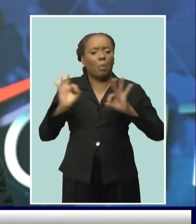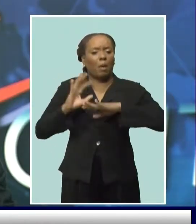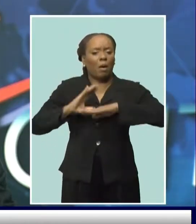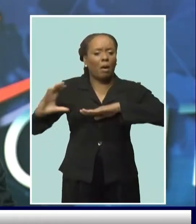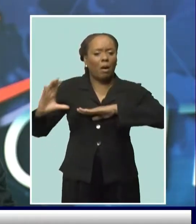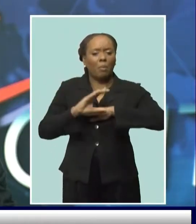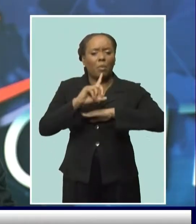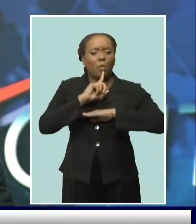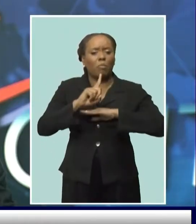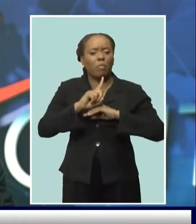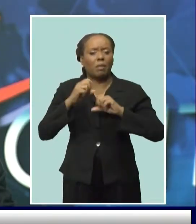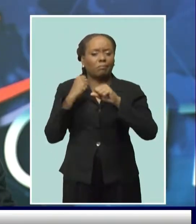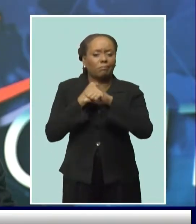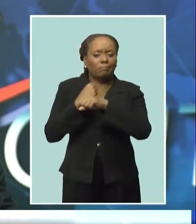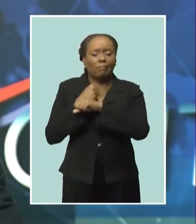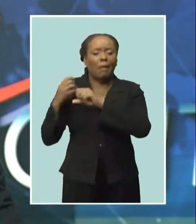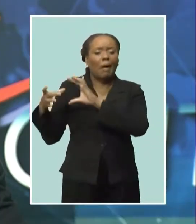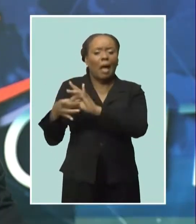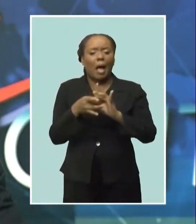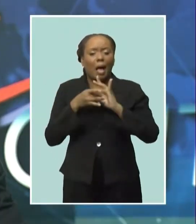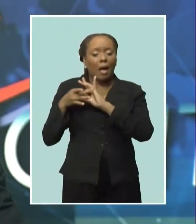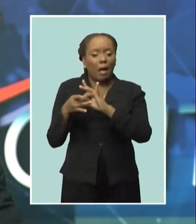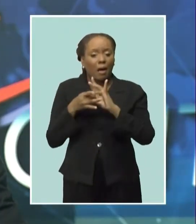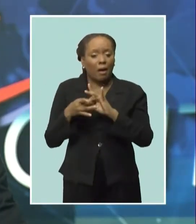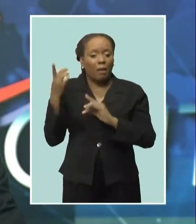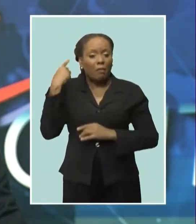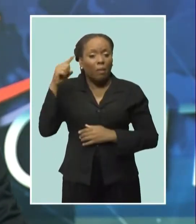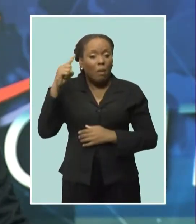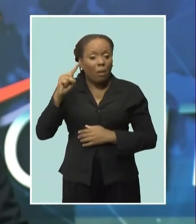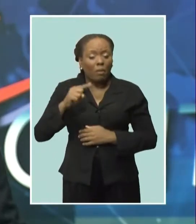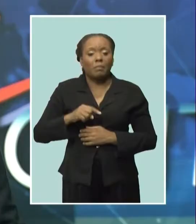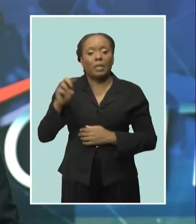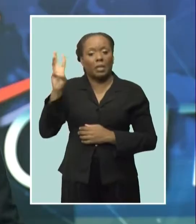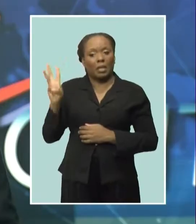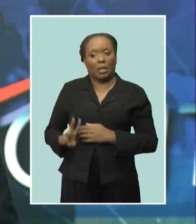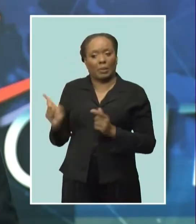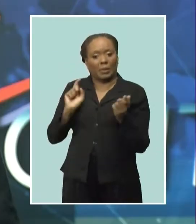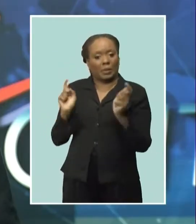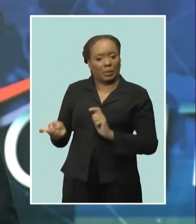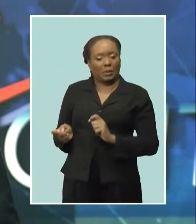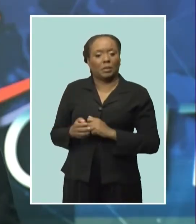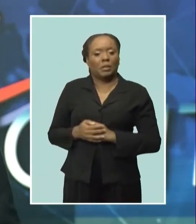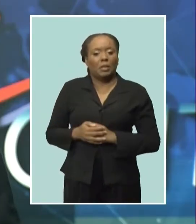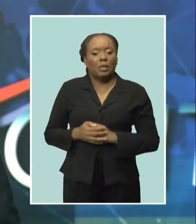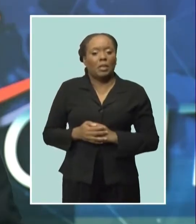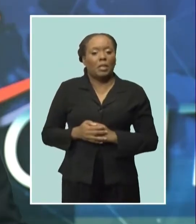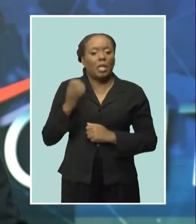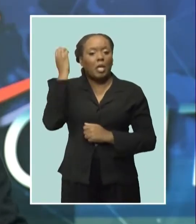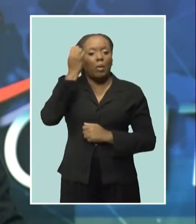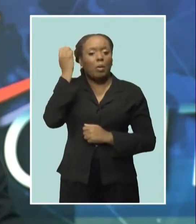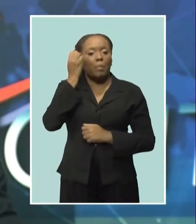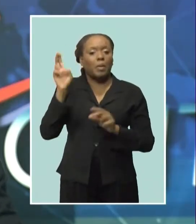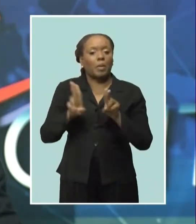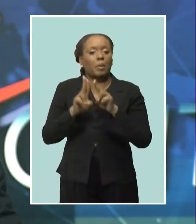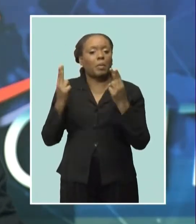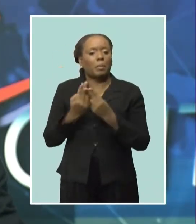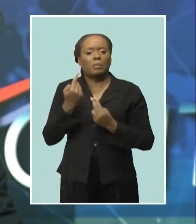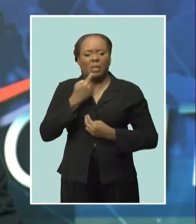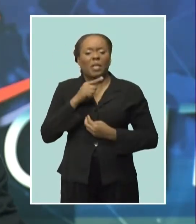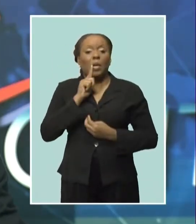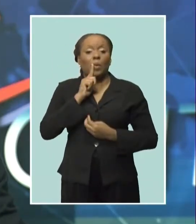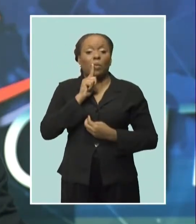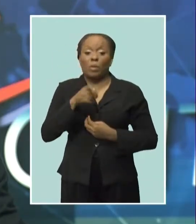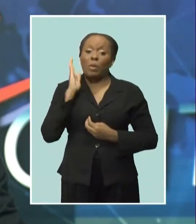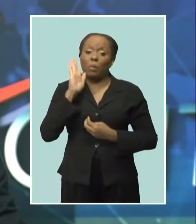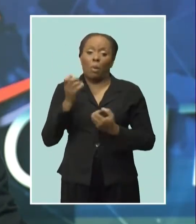the Caribbean region to unite in the fight against climate change. And the European Union has signaled its intention to assist in